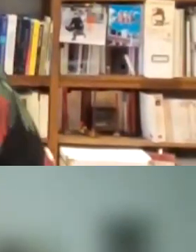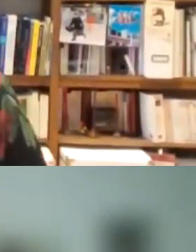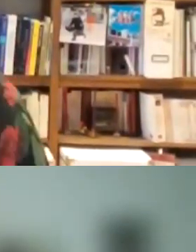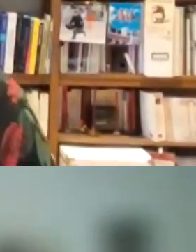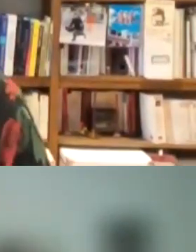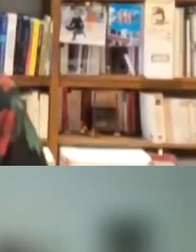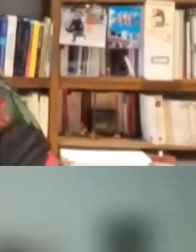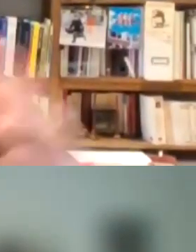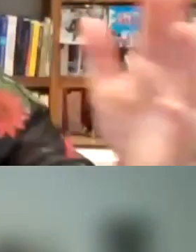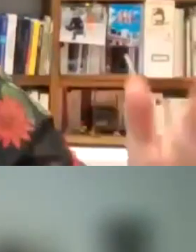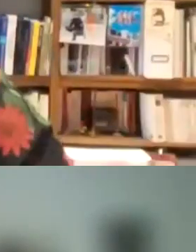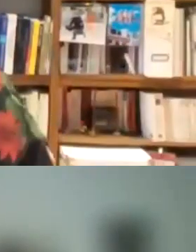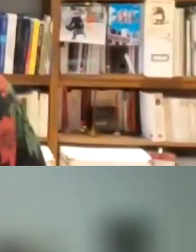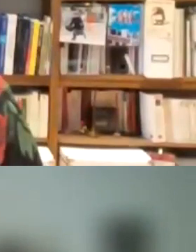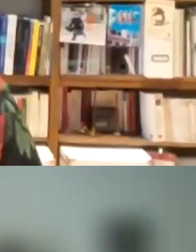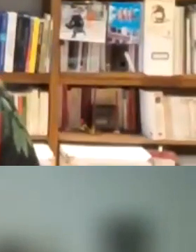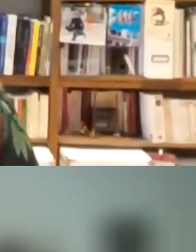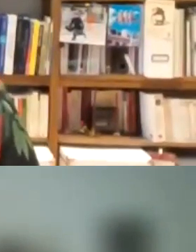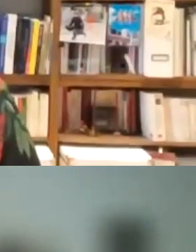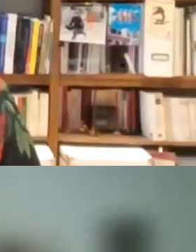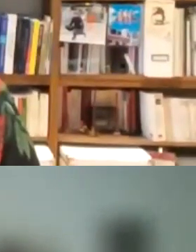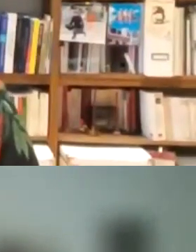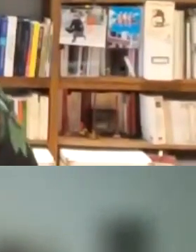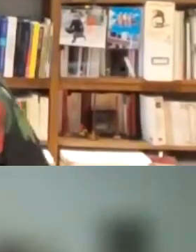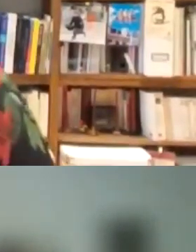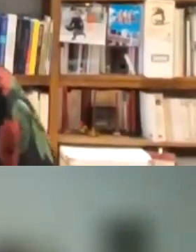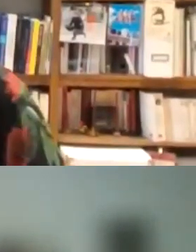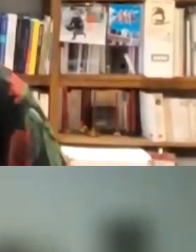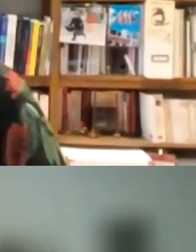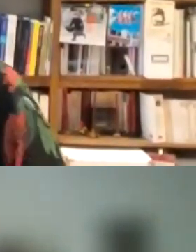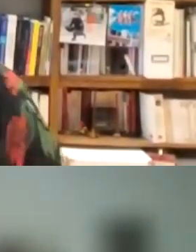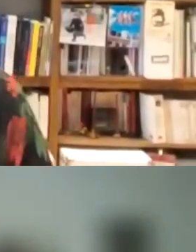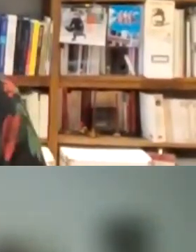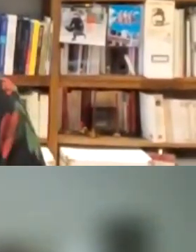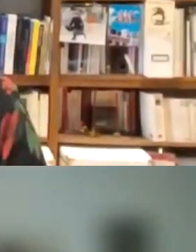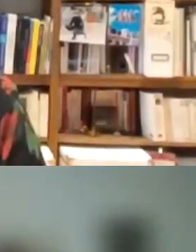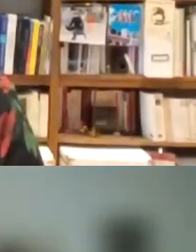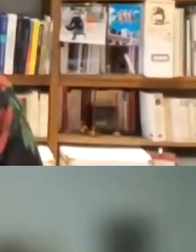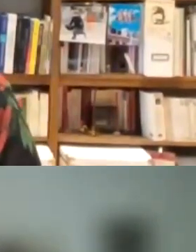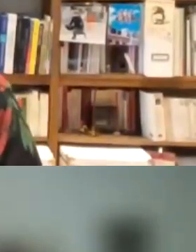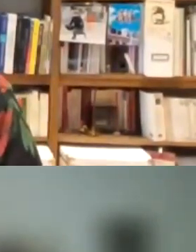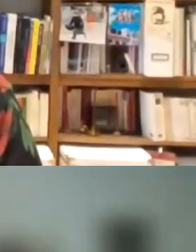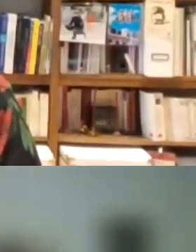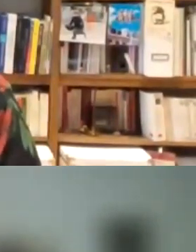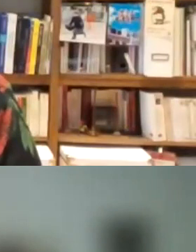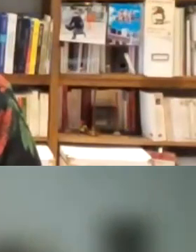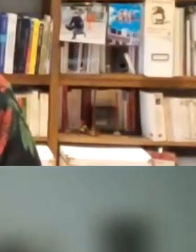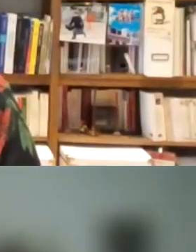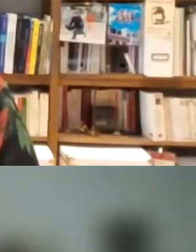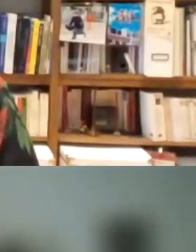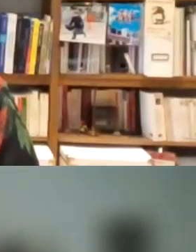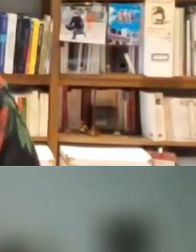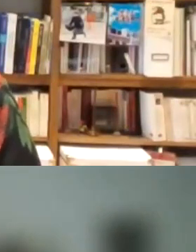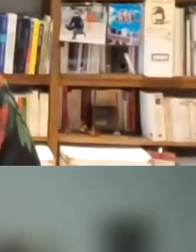was clear. Neither abuse, neither bullying. Even bullying was too strong. So what they were